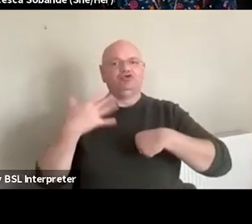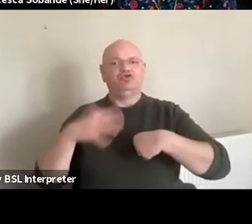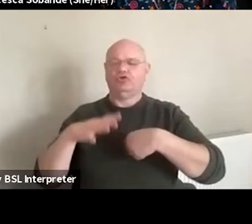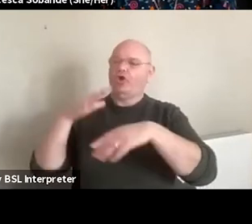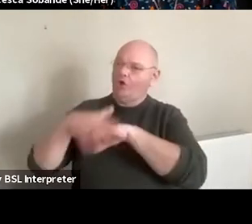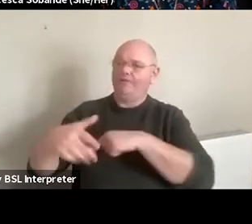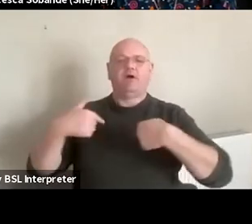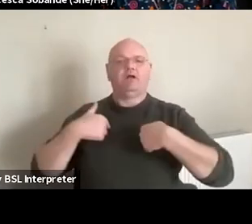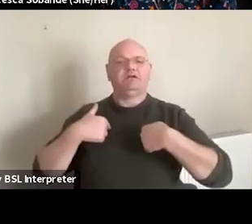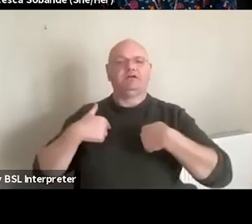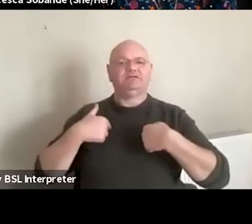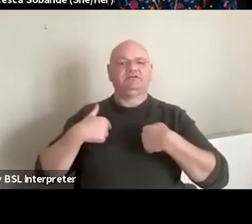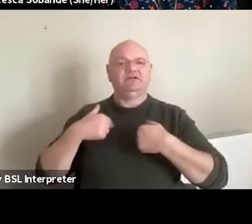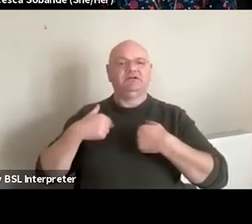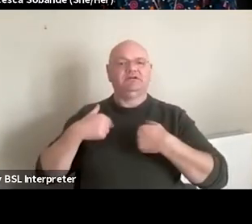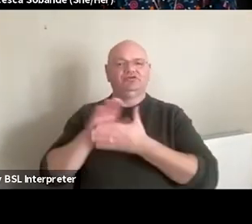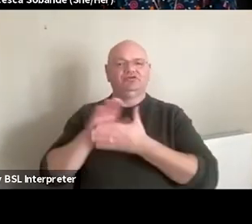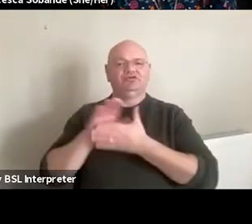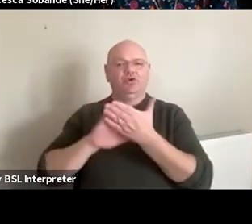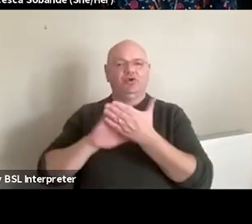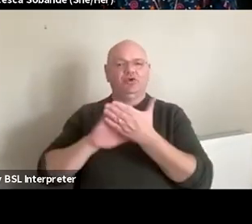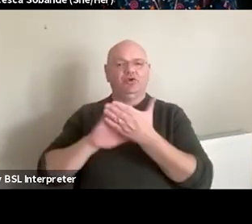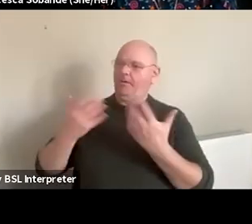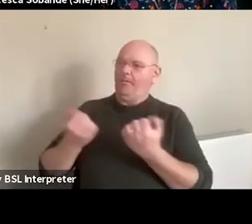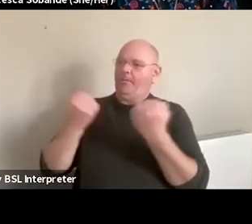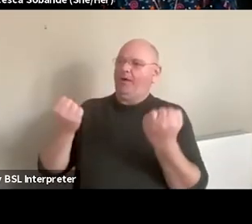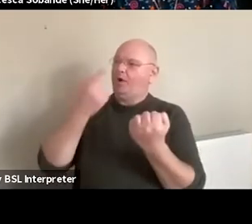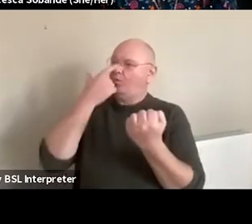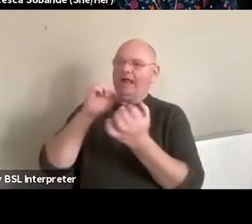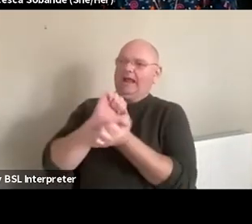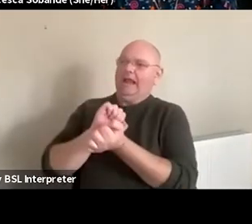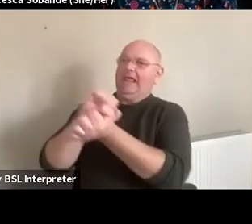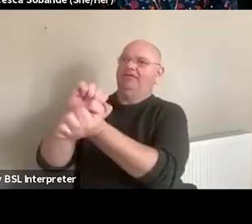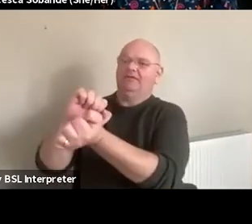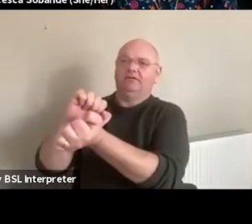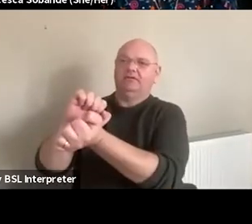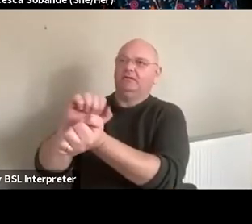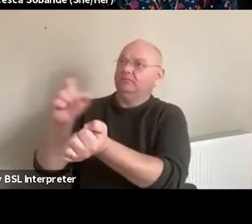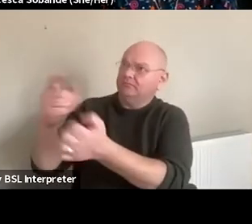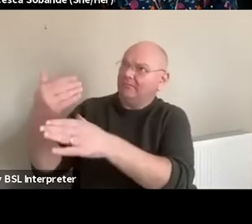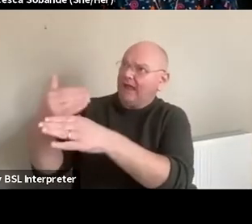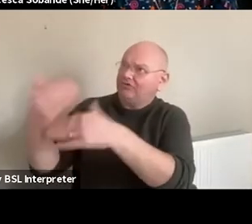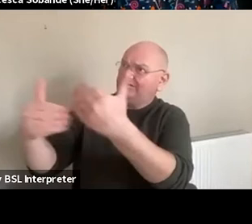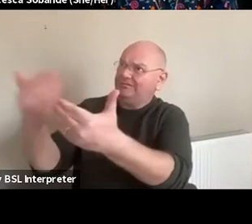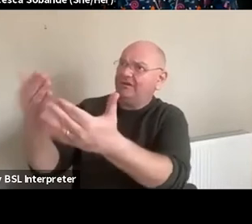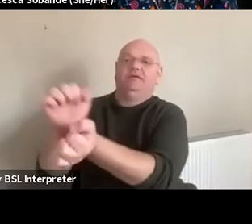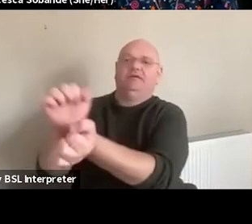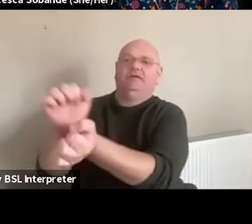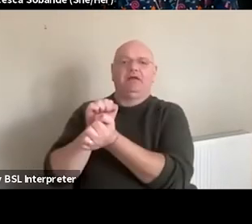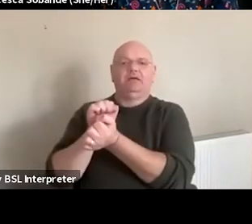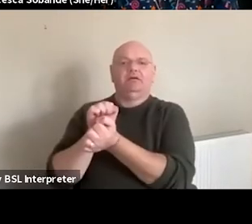to lend it to them for the action and give it, take it back again. But we want to build power